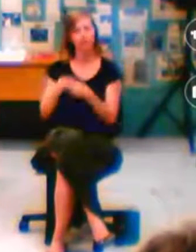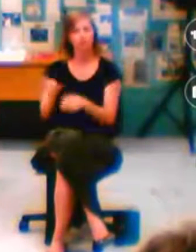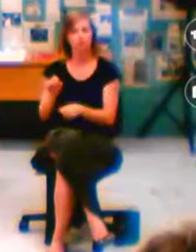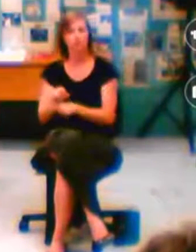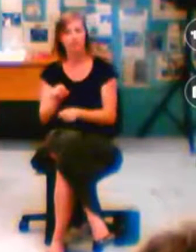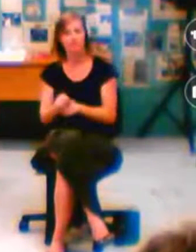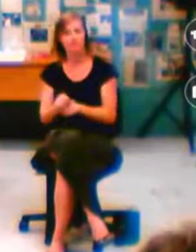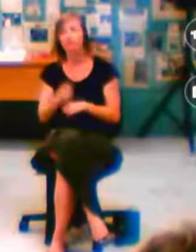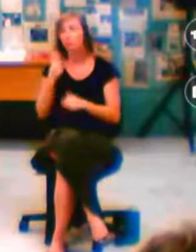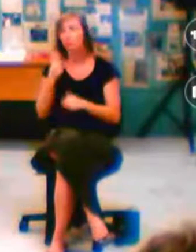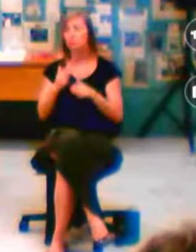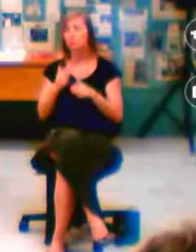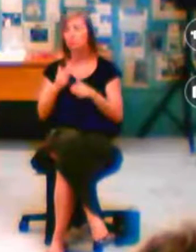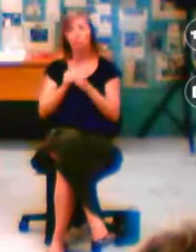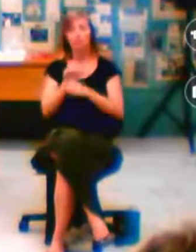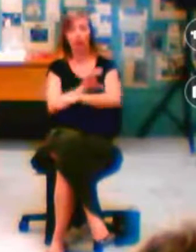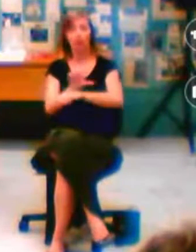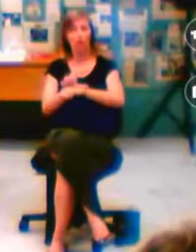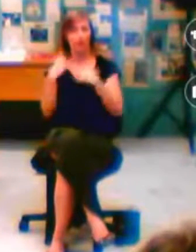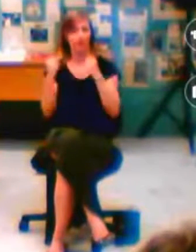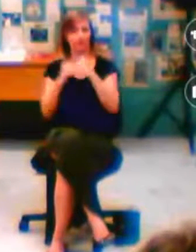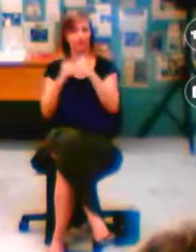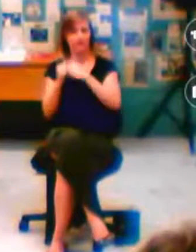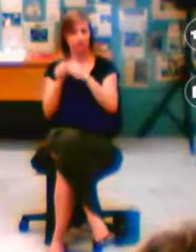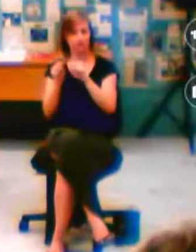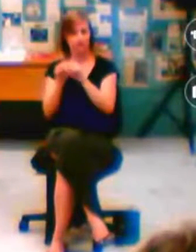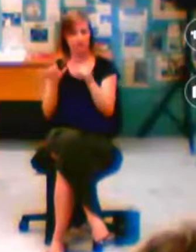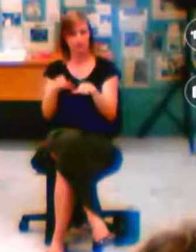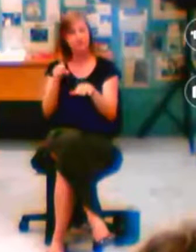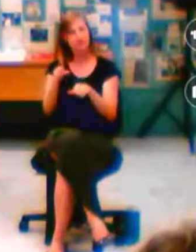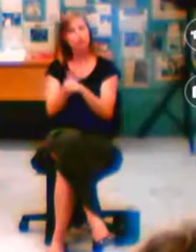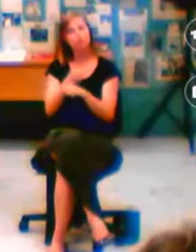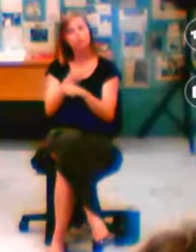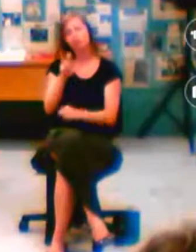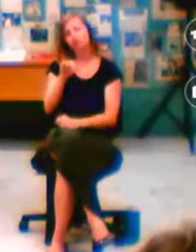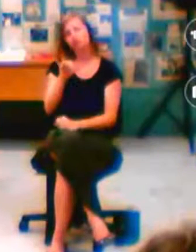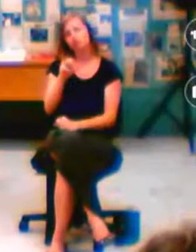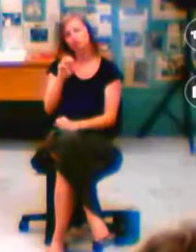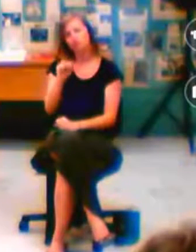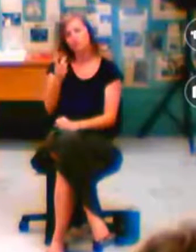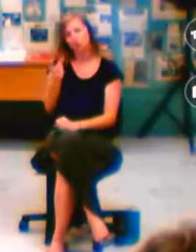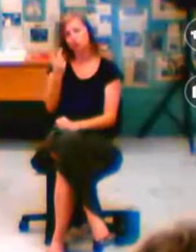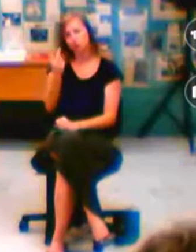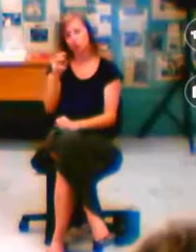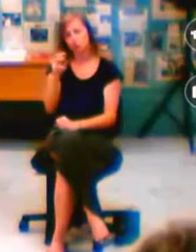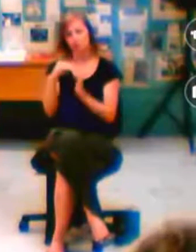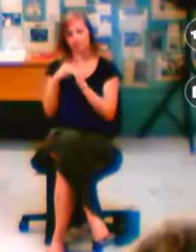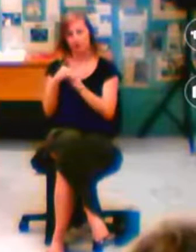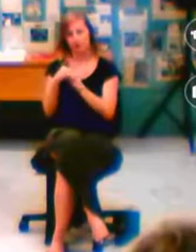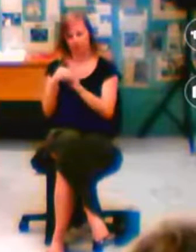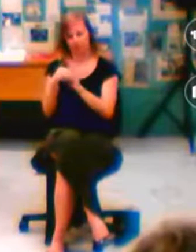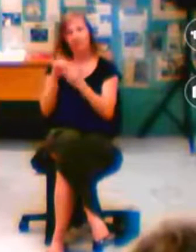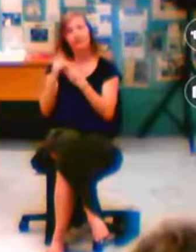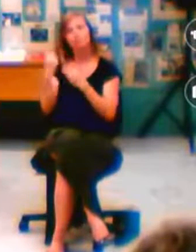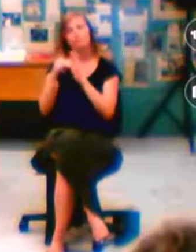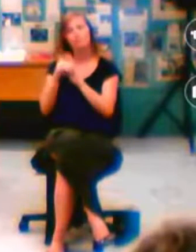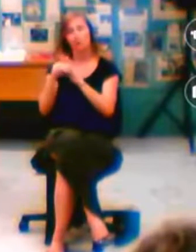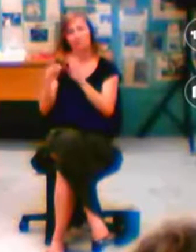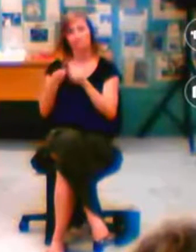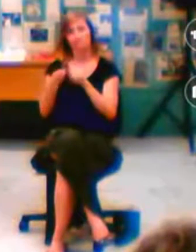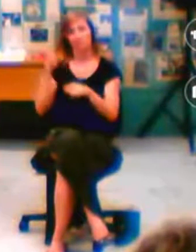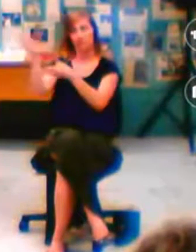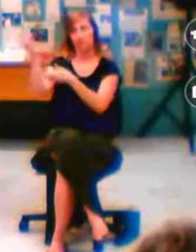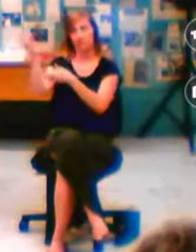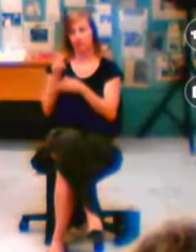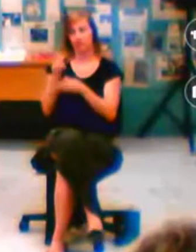multi-pronged? Oh, look! If you take 10% more out of the private economy, you're going to lose jobs. The problem with